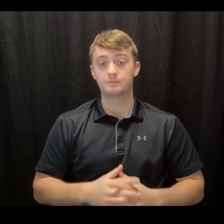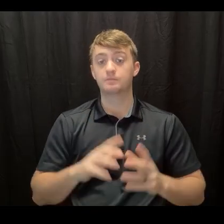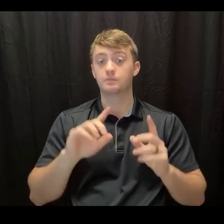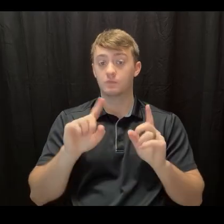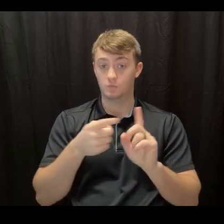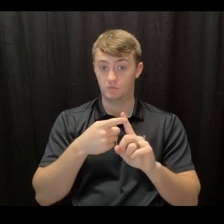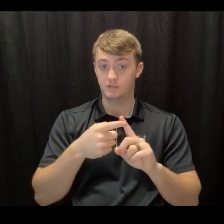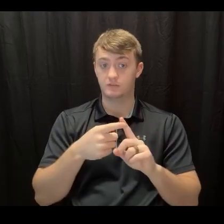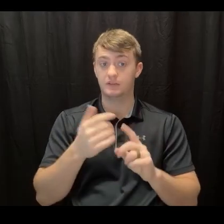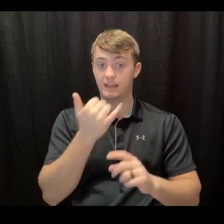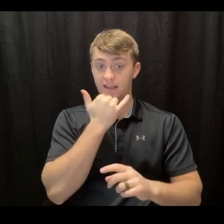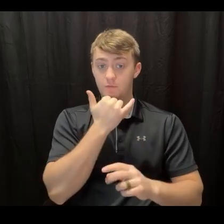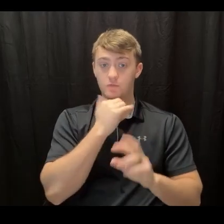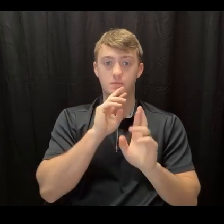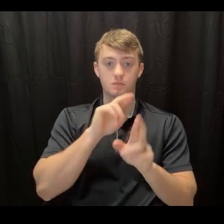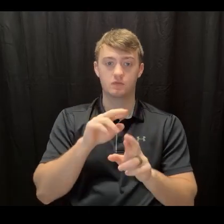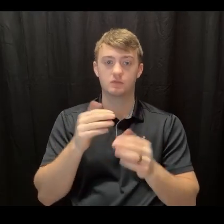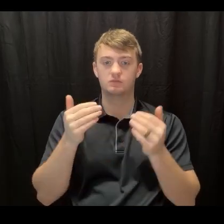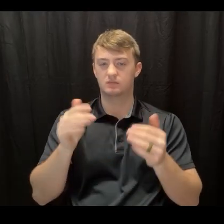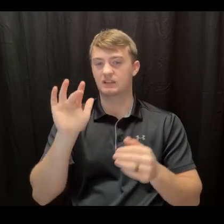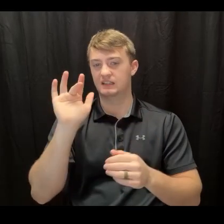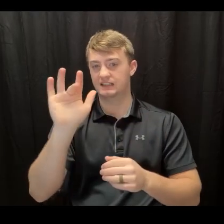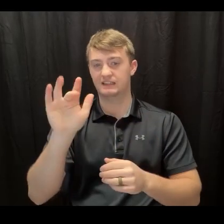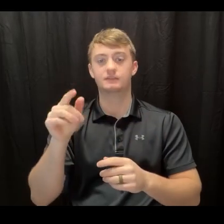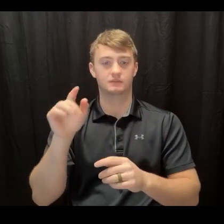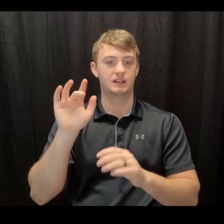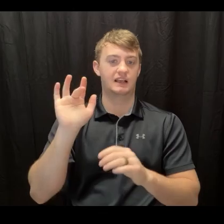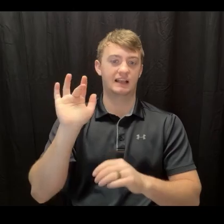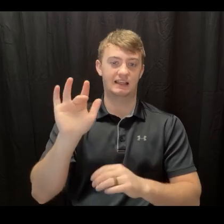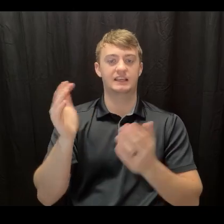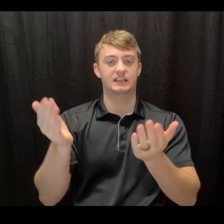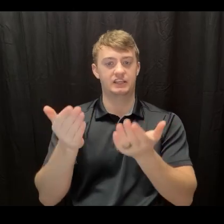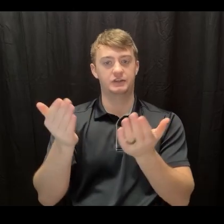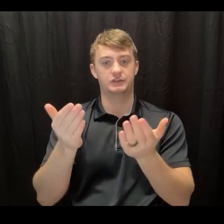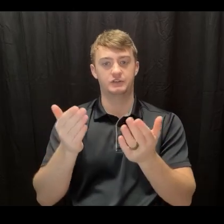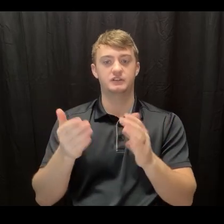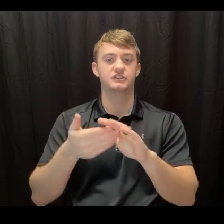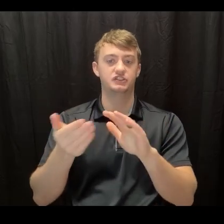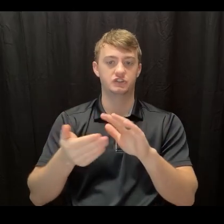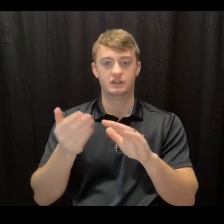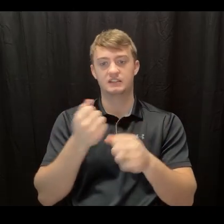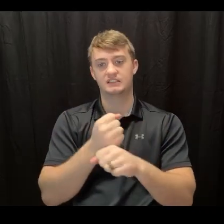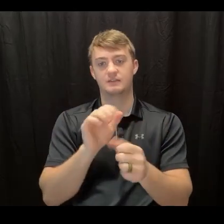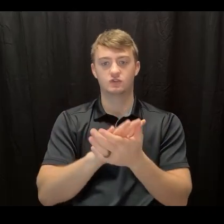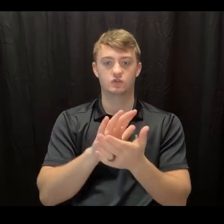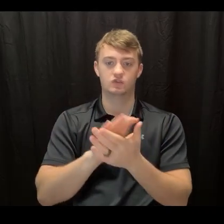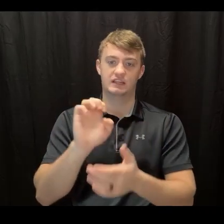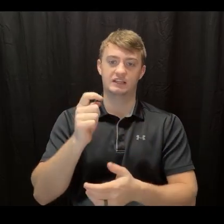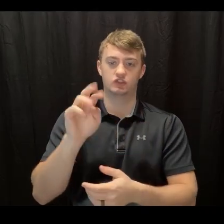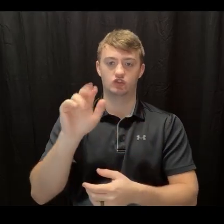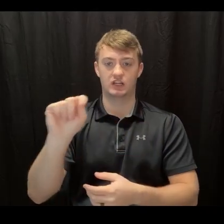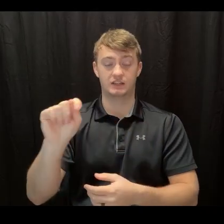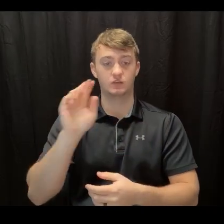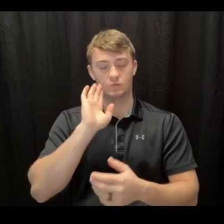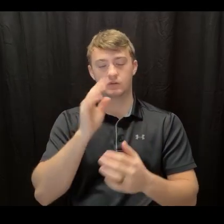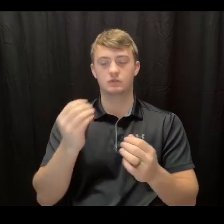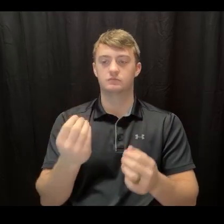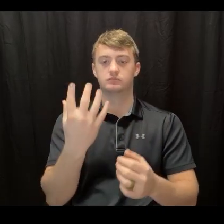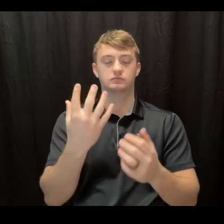Once you've gotten to the error report, click the Click Here button to generate the Safe Schools extract. And that will give